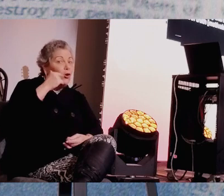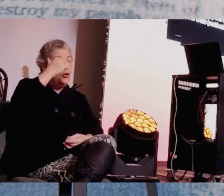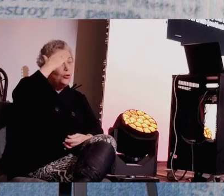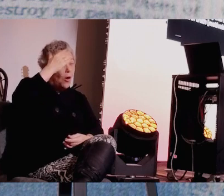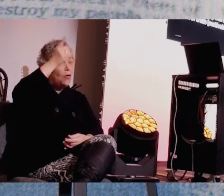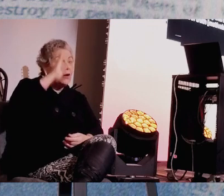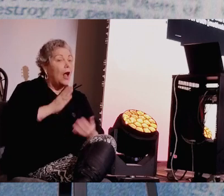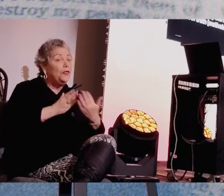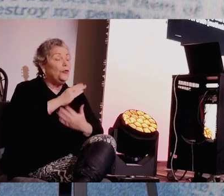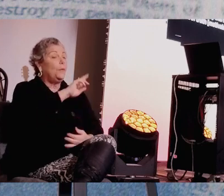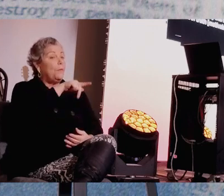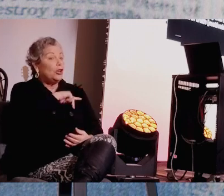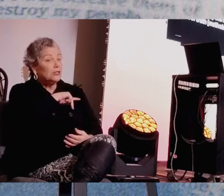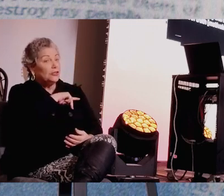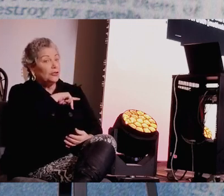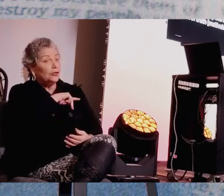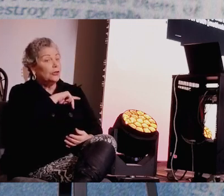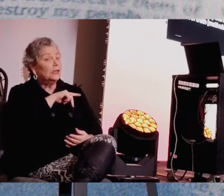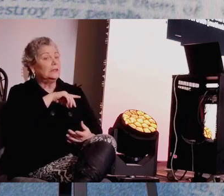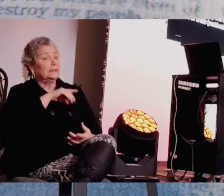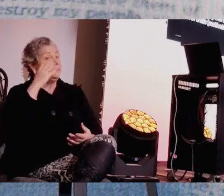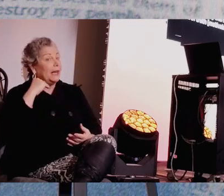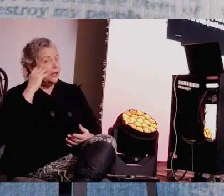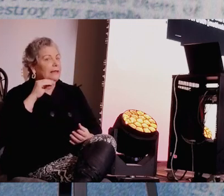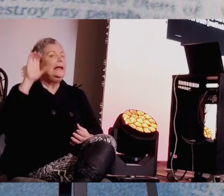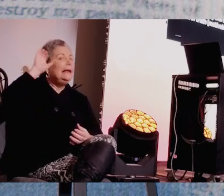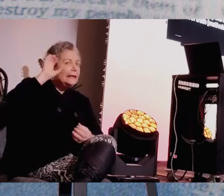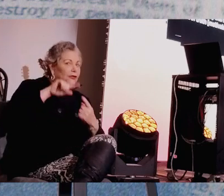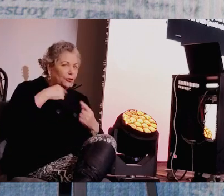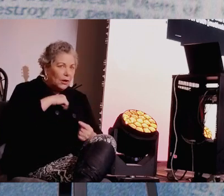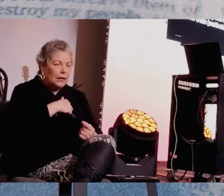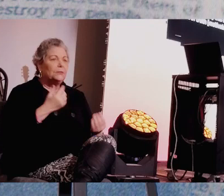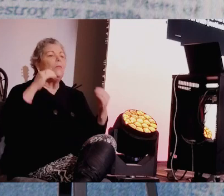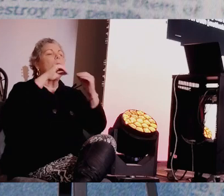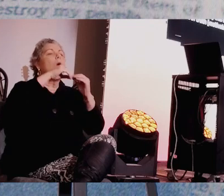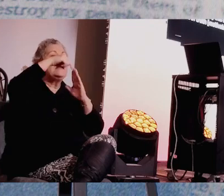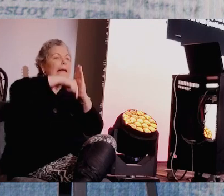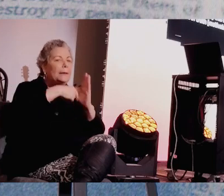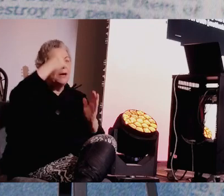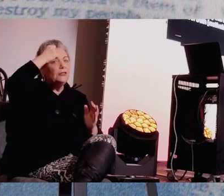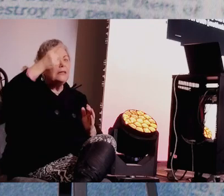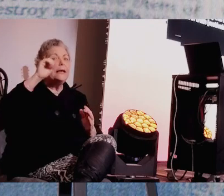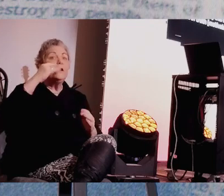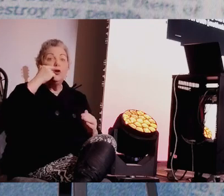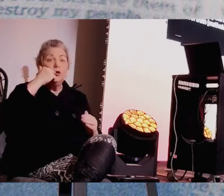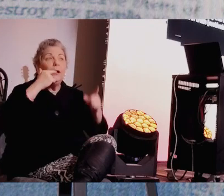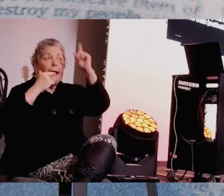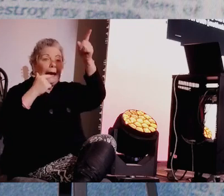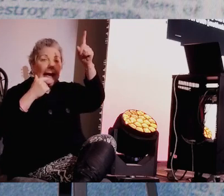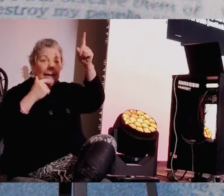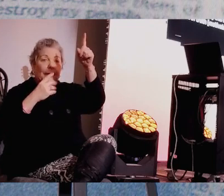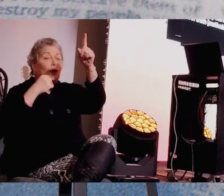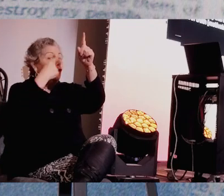through personal what? Listens to us and has a deeper understanding of who? Him. And whoever